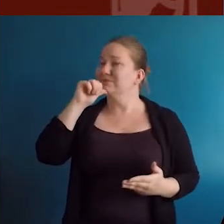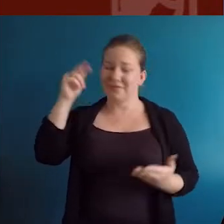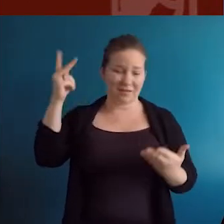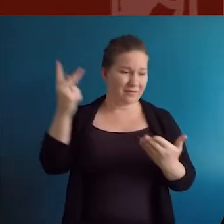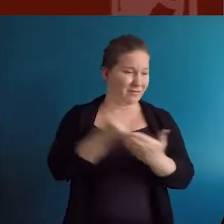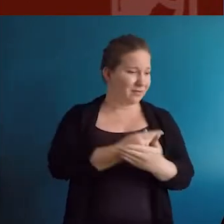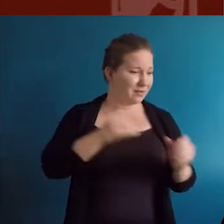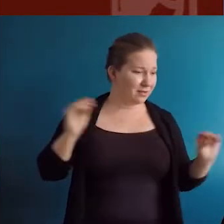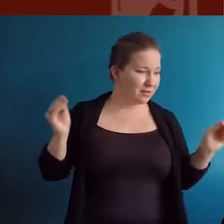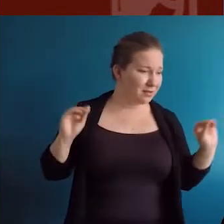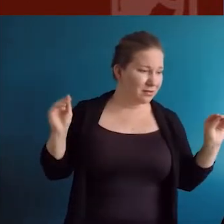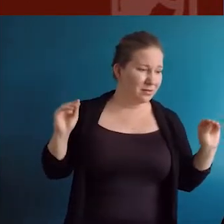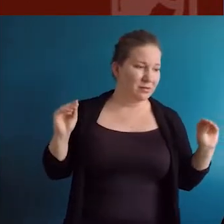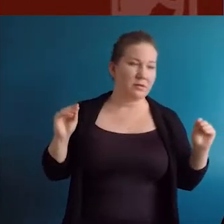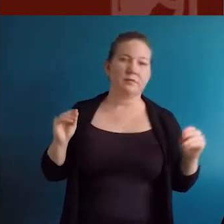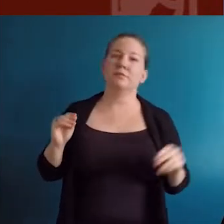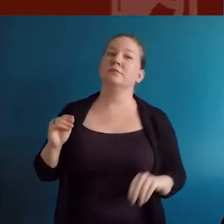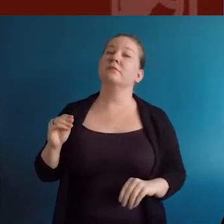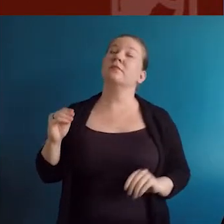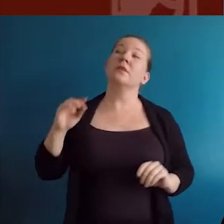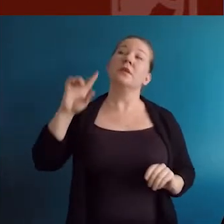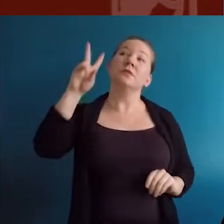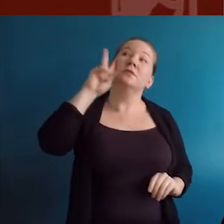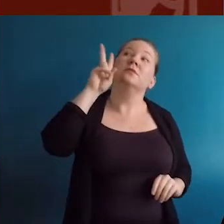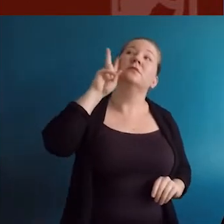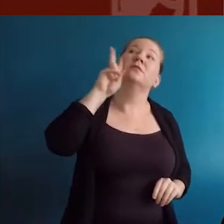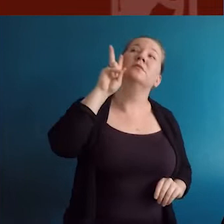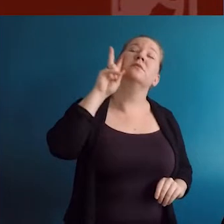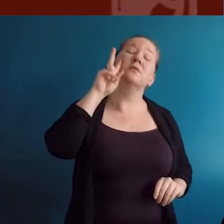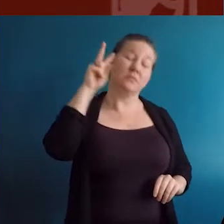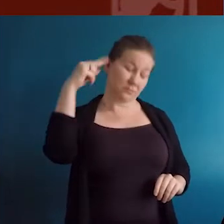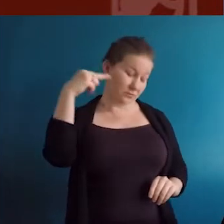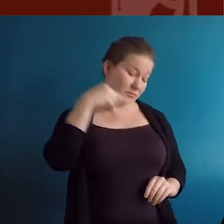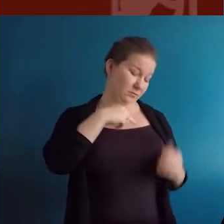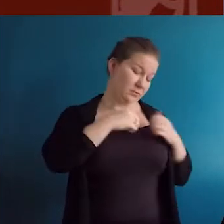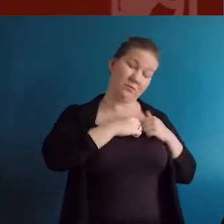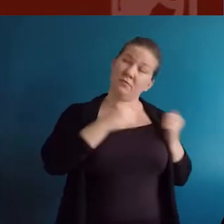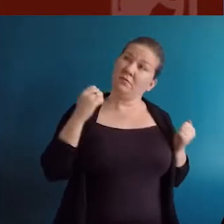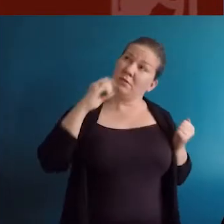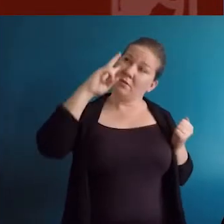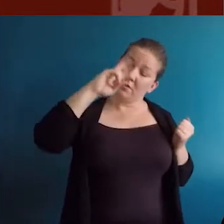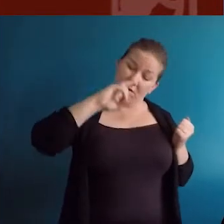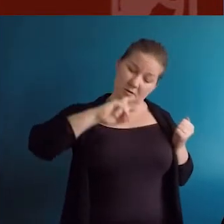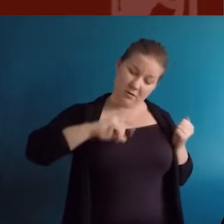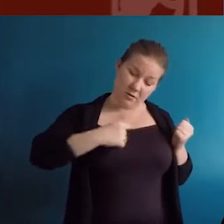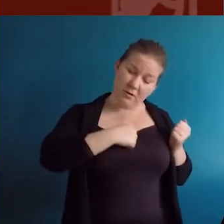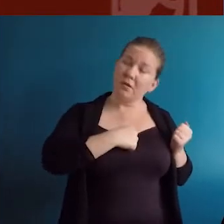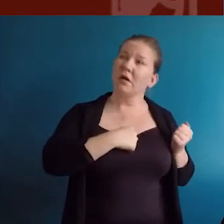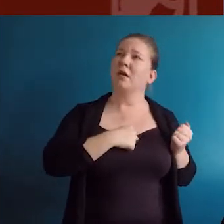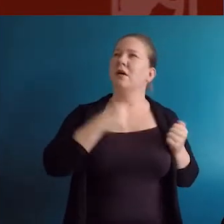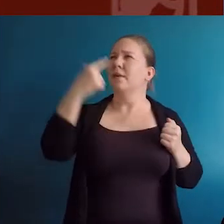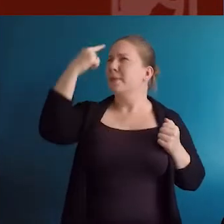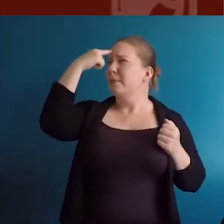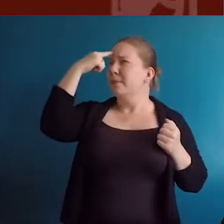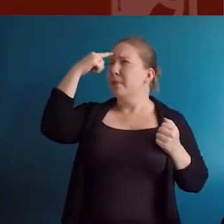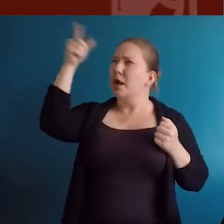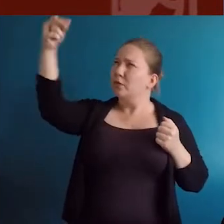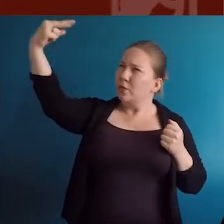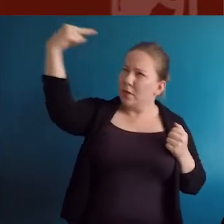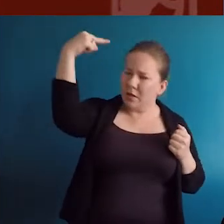faltered. Test me, O Lord, and try me. Examine my heart and my